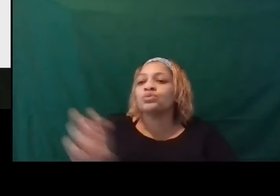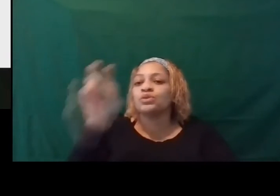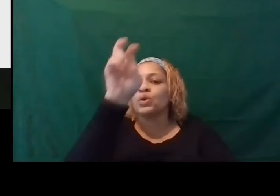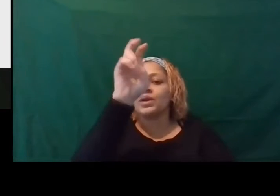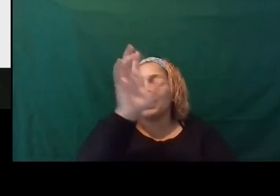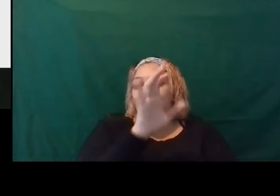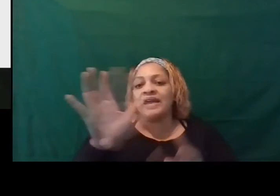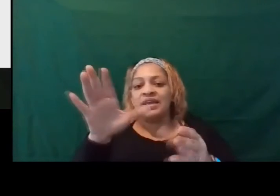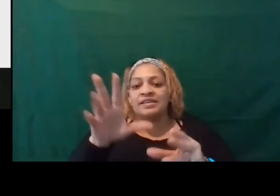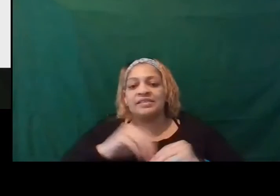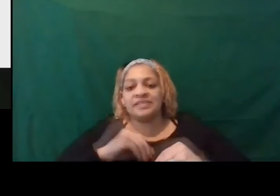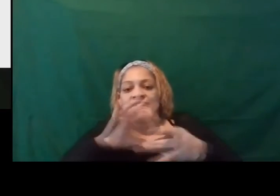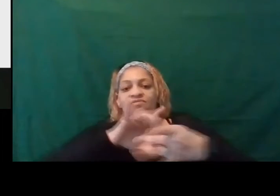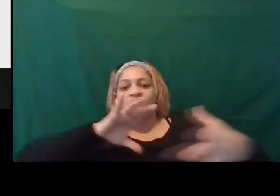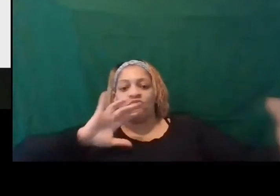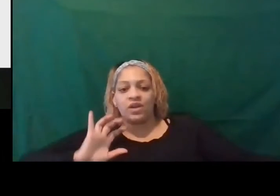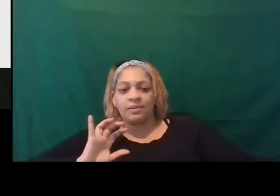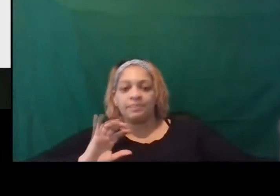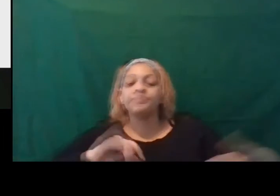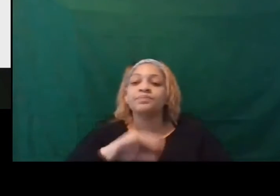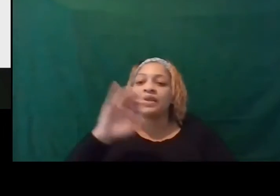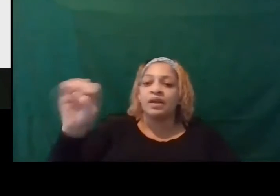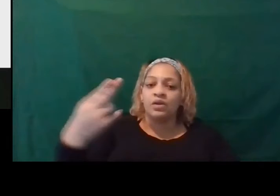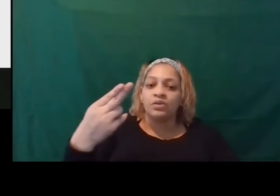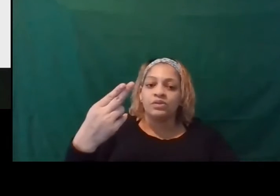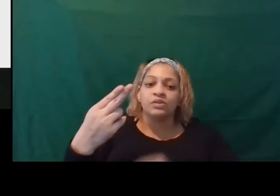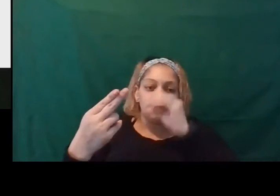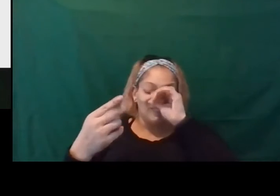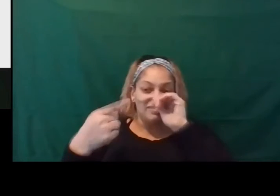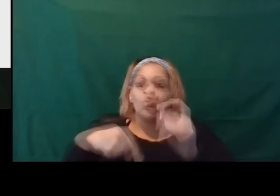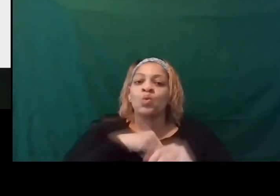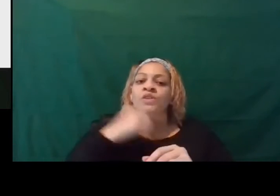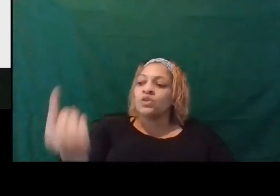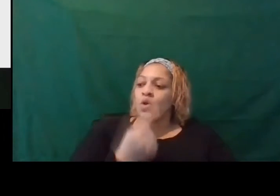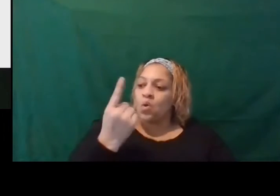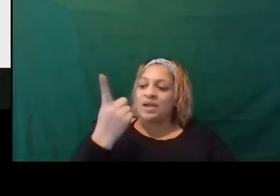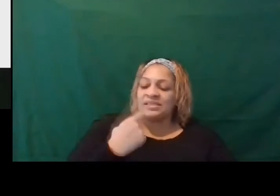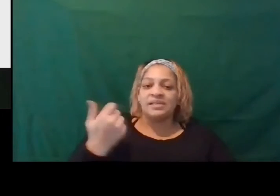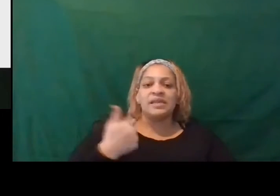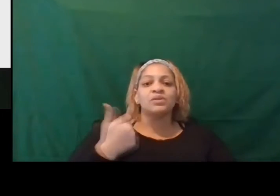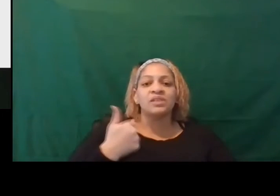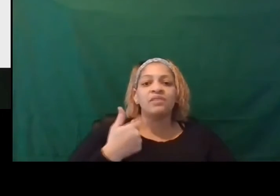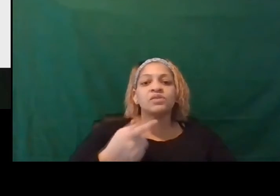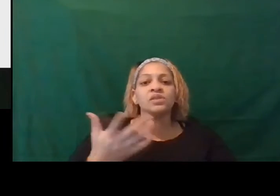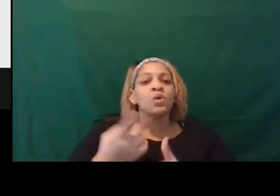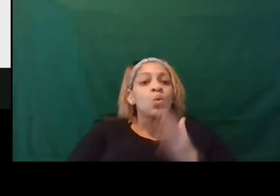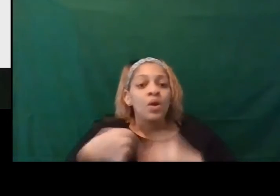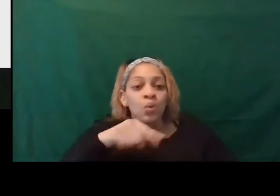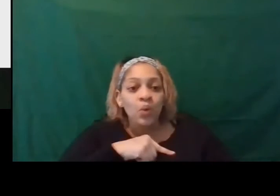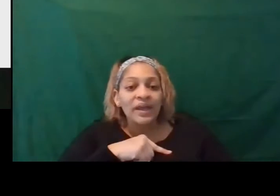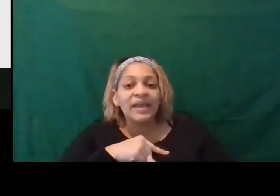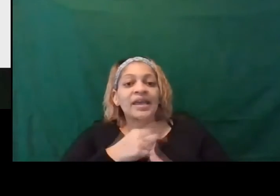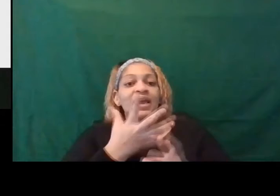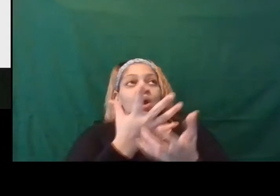it? Ernest Holmes says, we should always ask ourselves if what we desire to